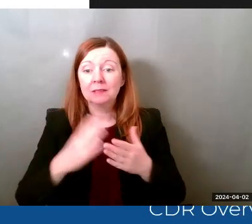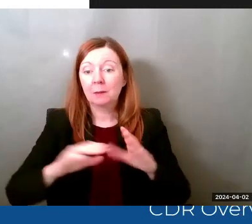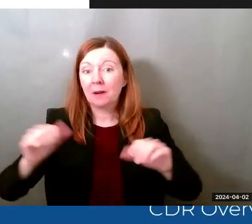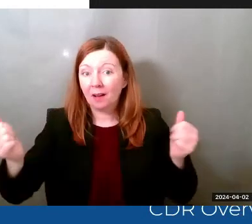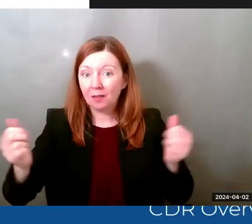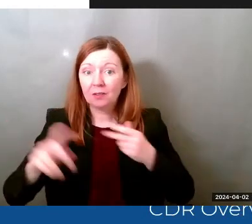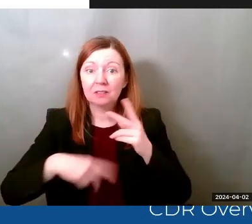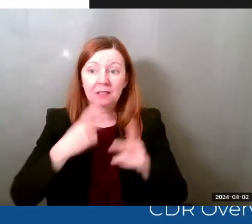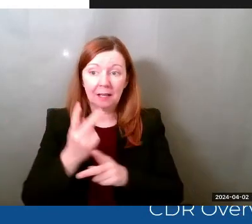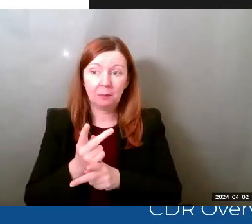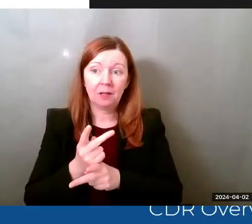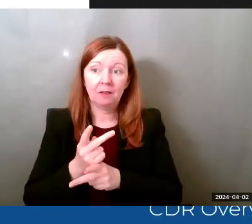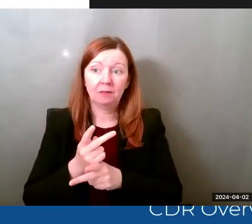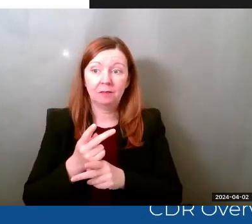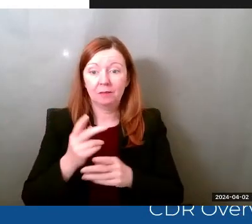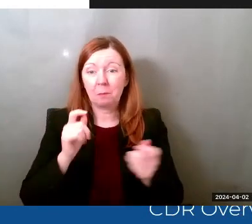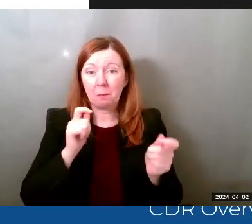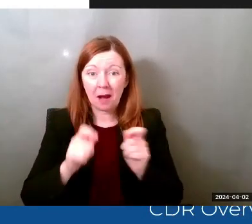type of